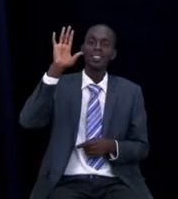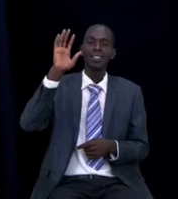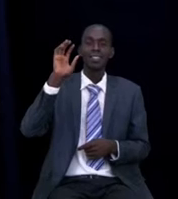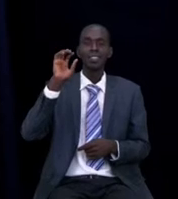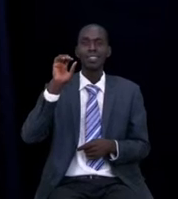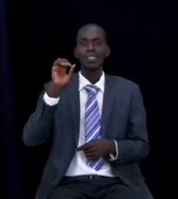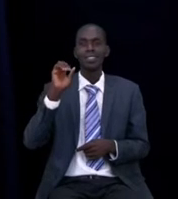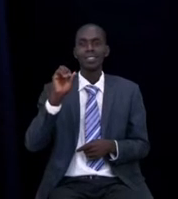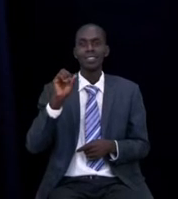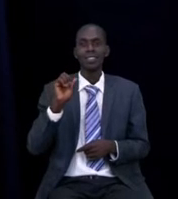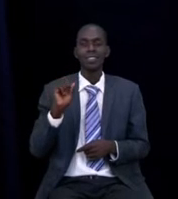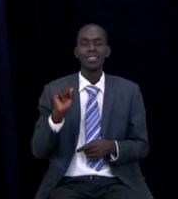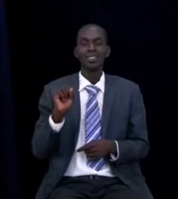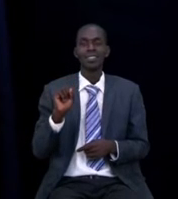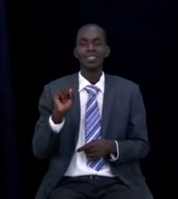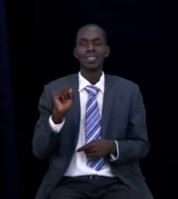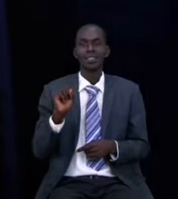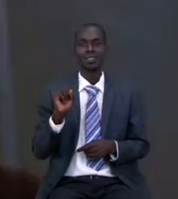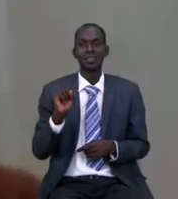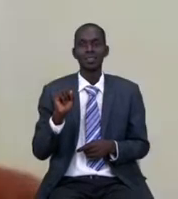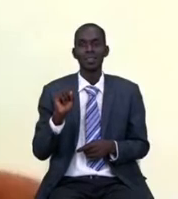nakane.